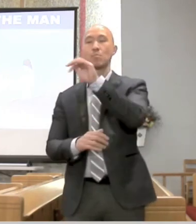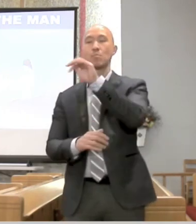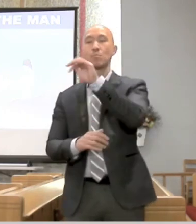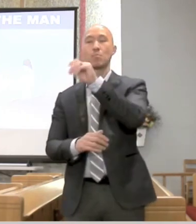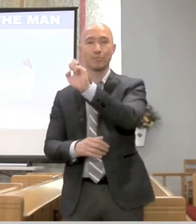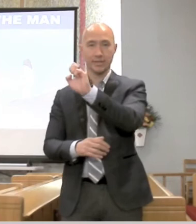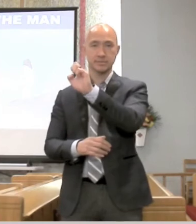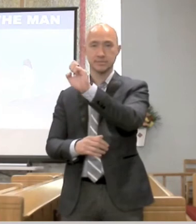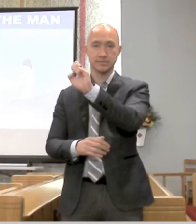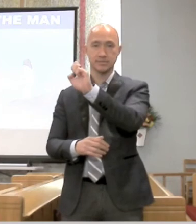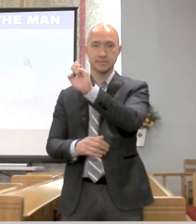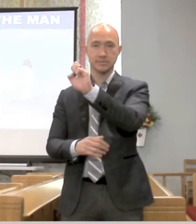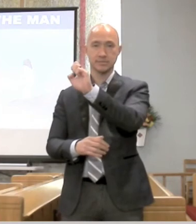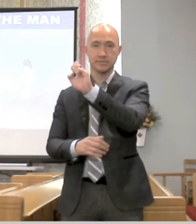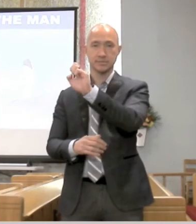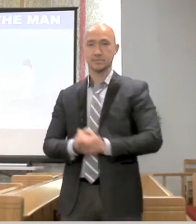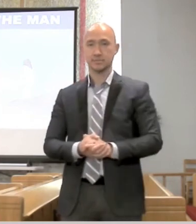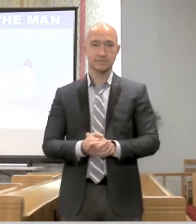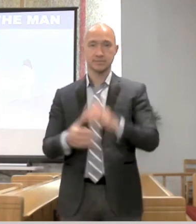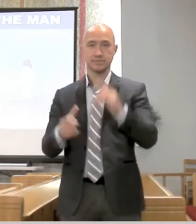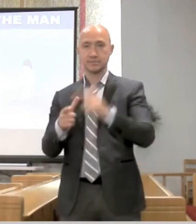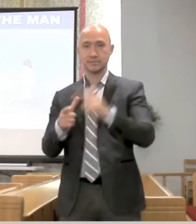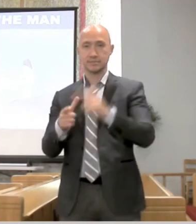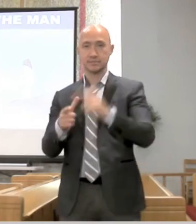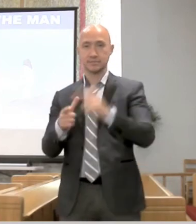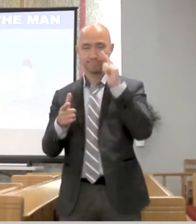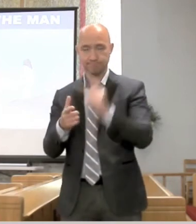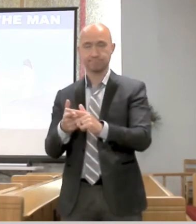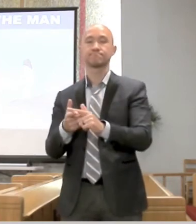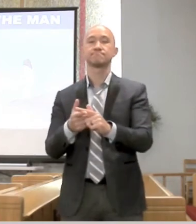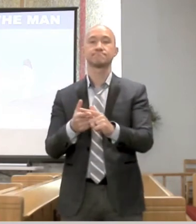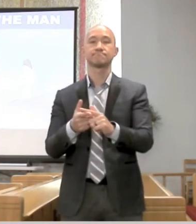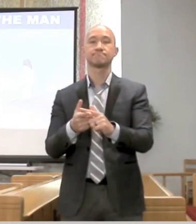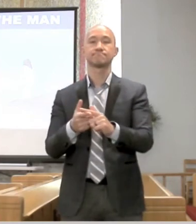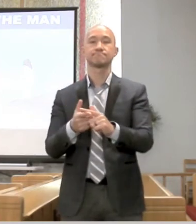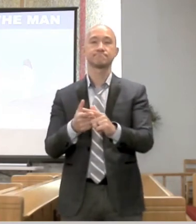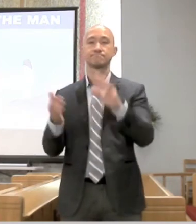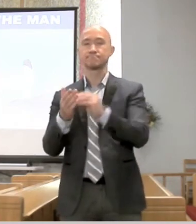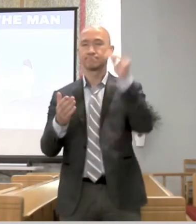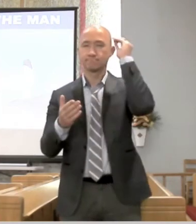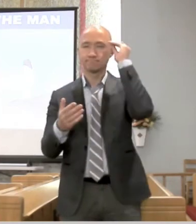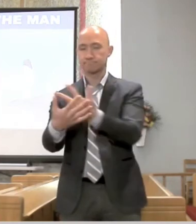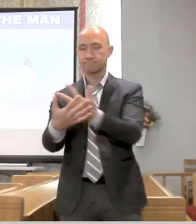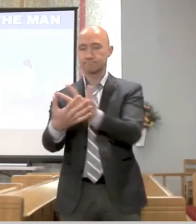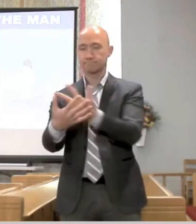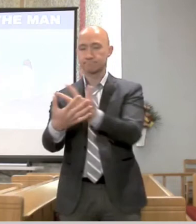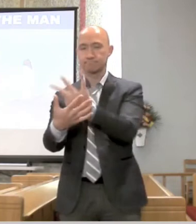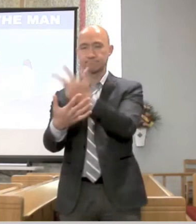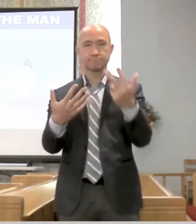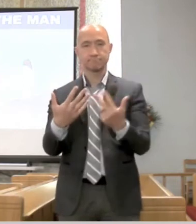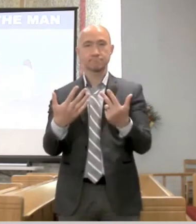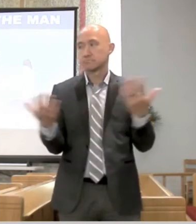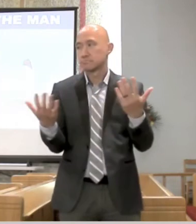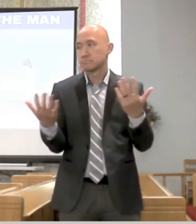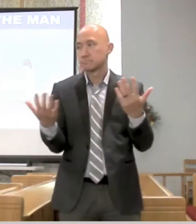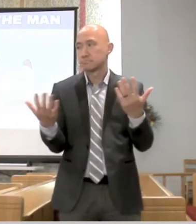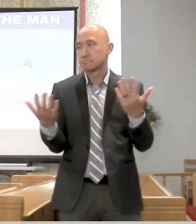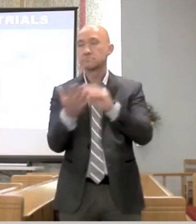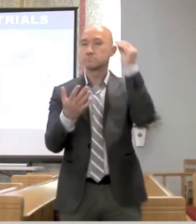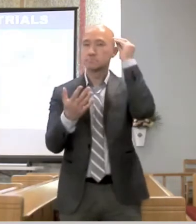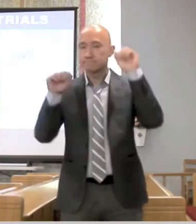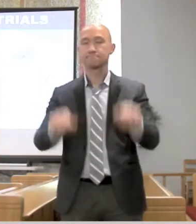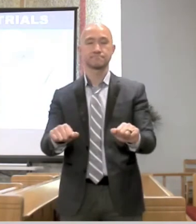John recorded for us. Then we're going to sum it all up and speak about three lessons and applications from all of